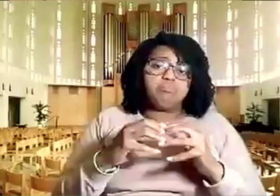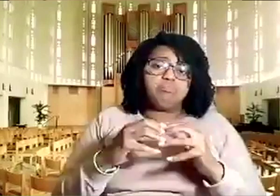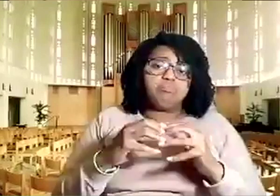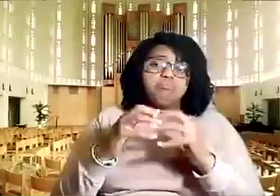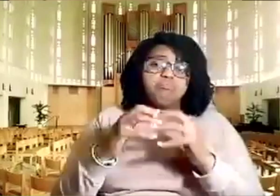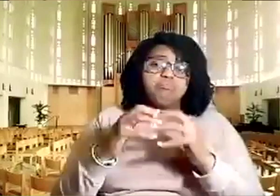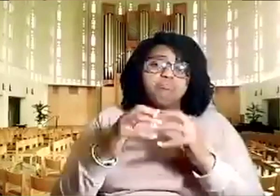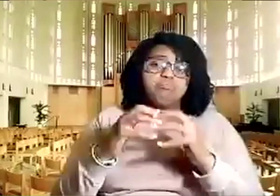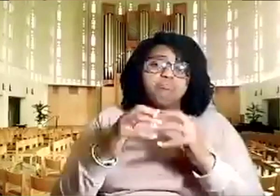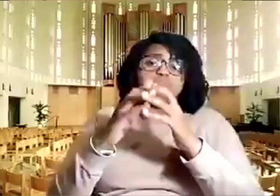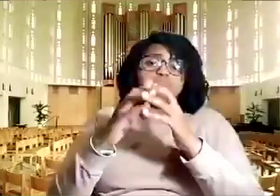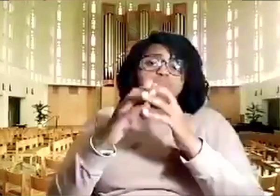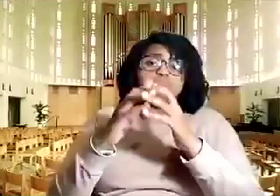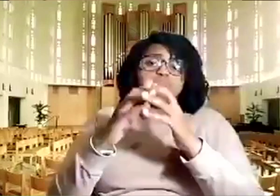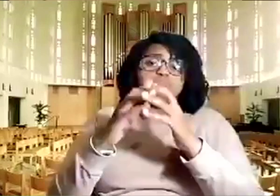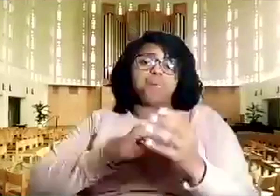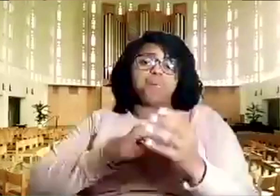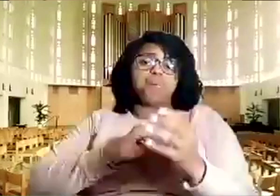do.